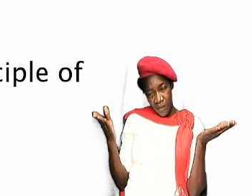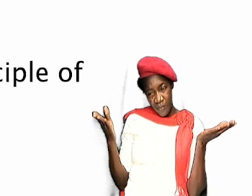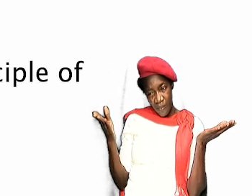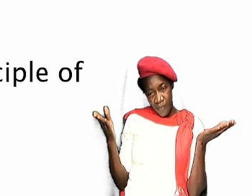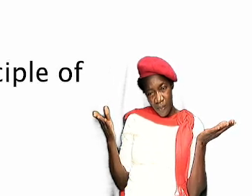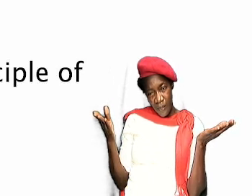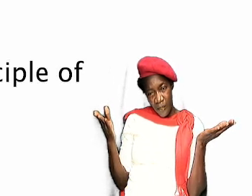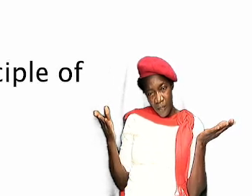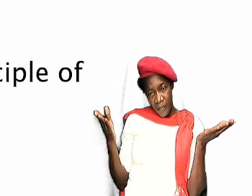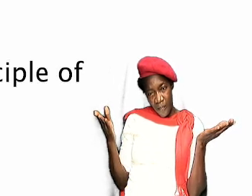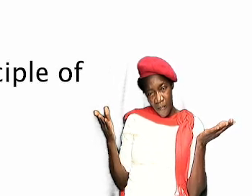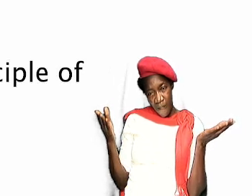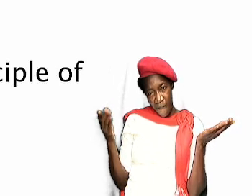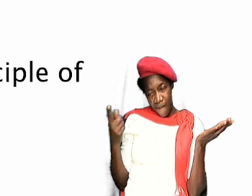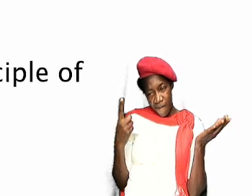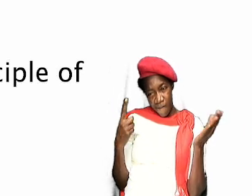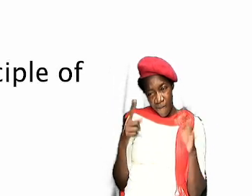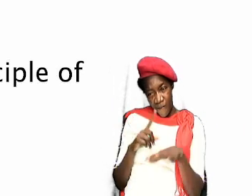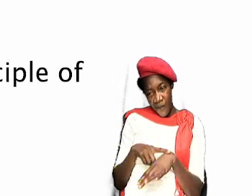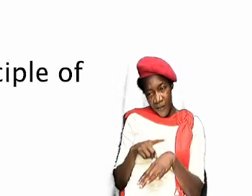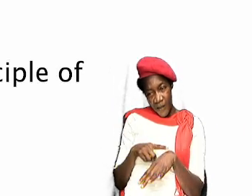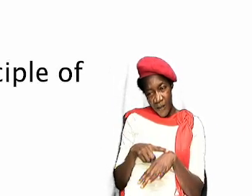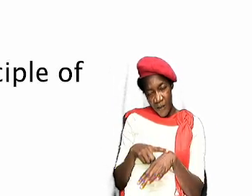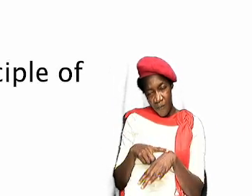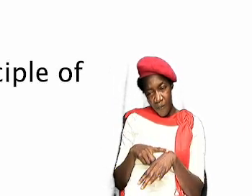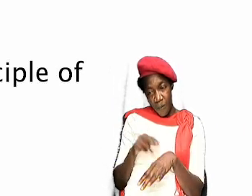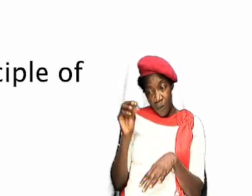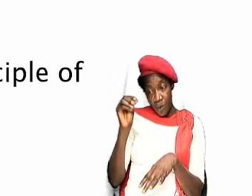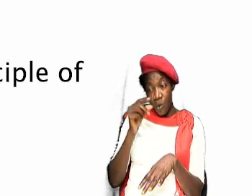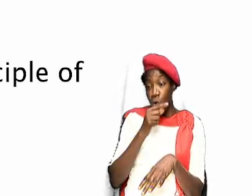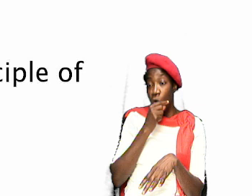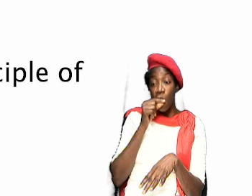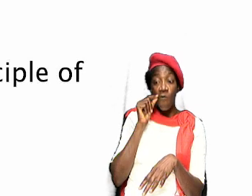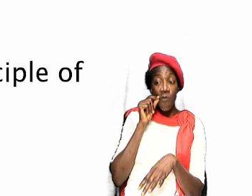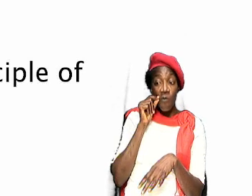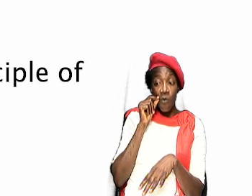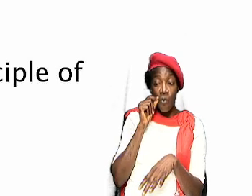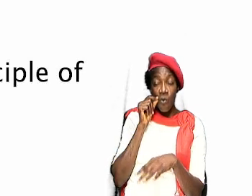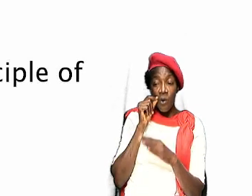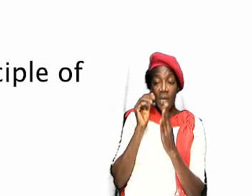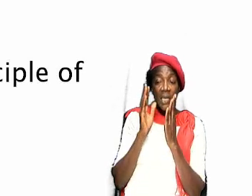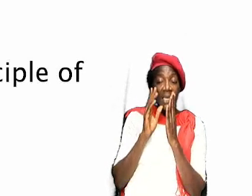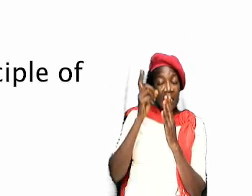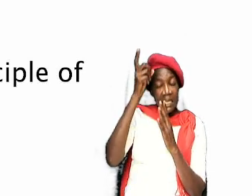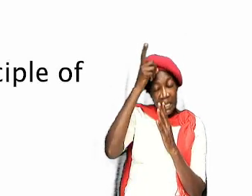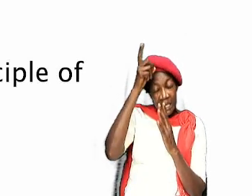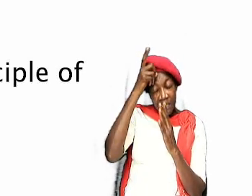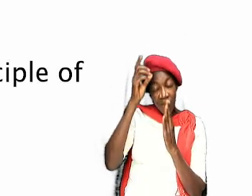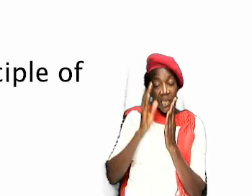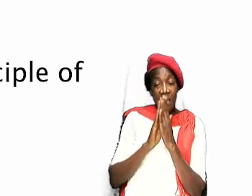At one of the time, there was a famine in the land. And David inquired of the Lord.